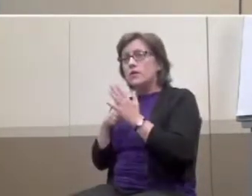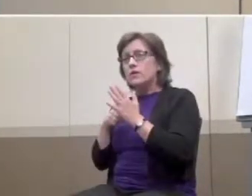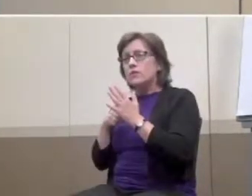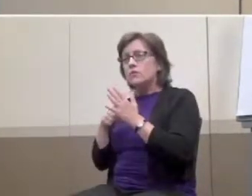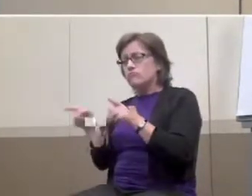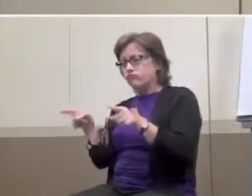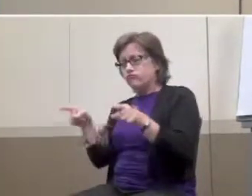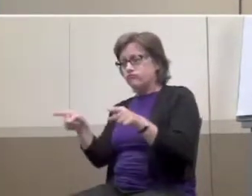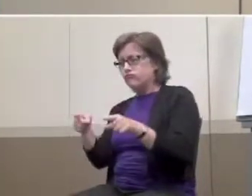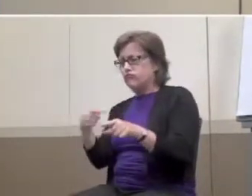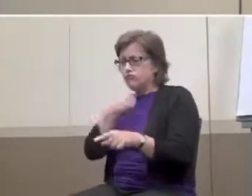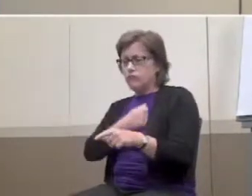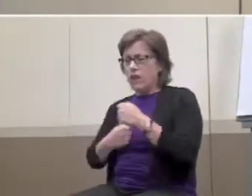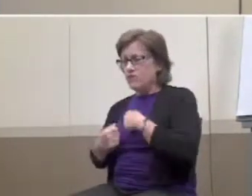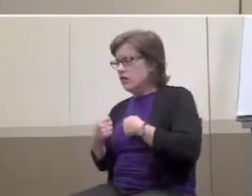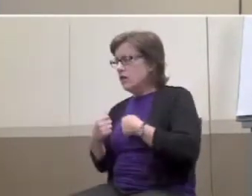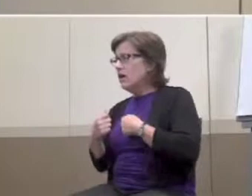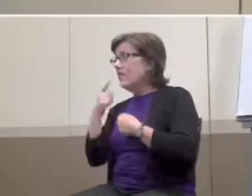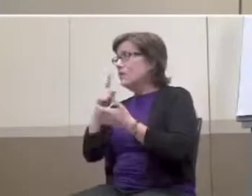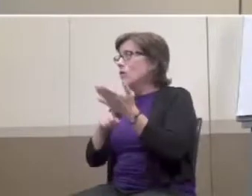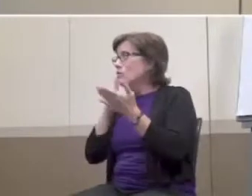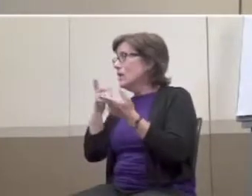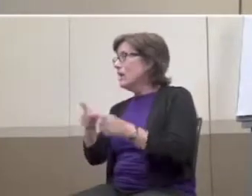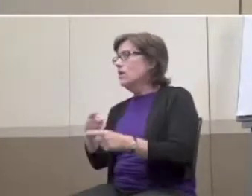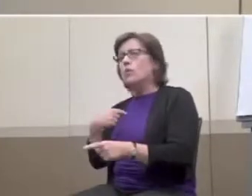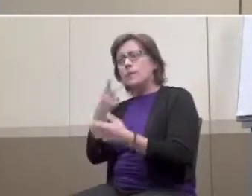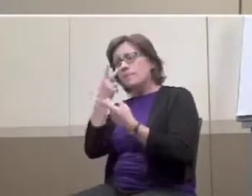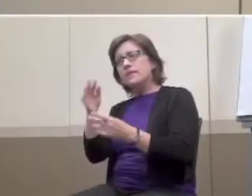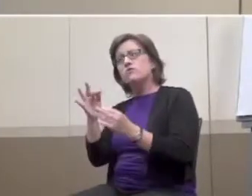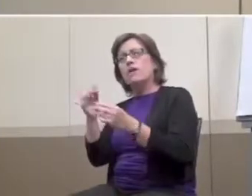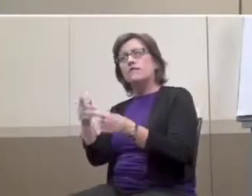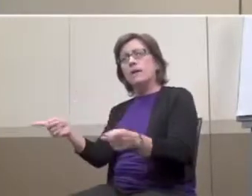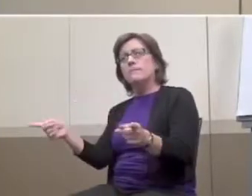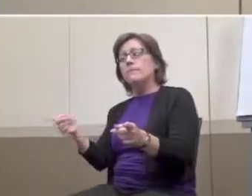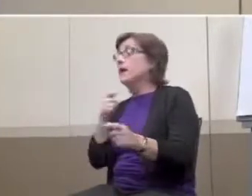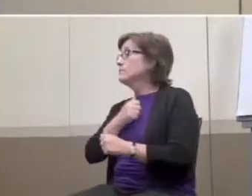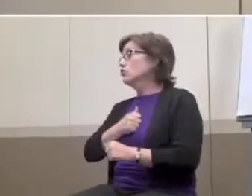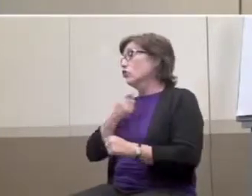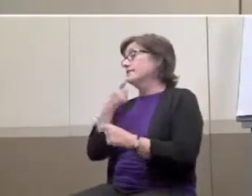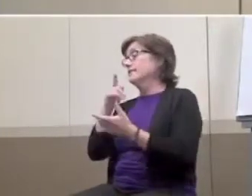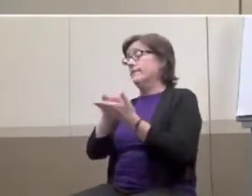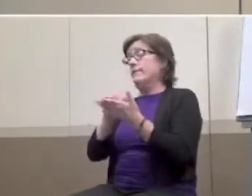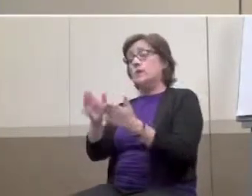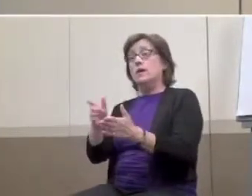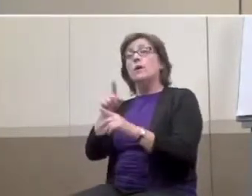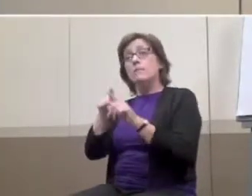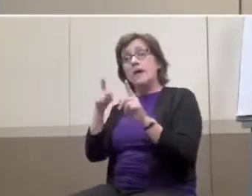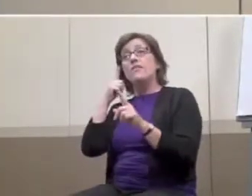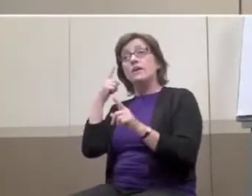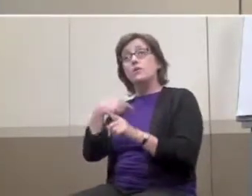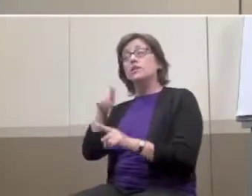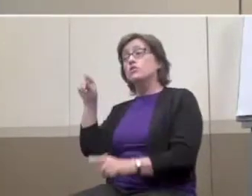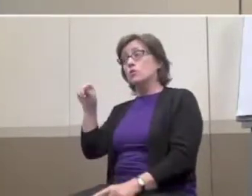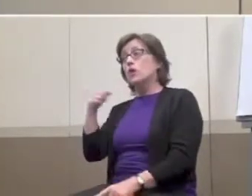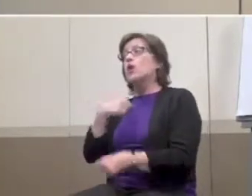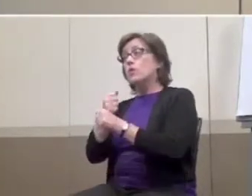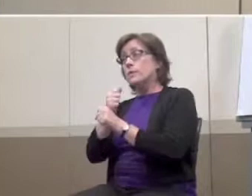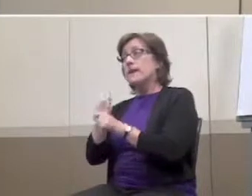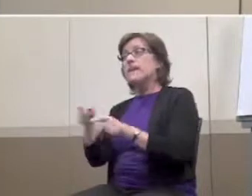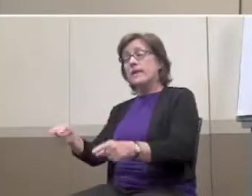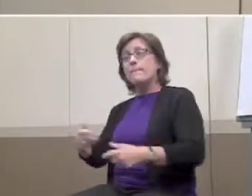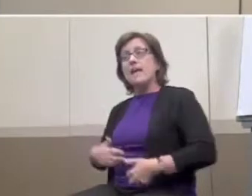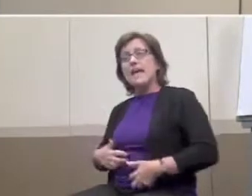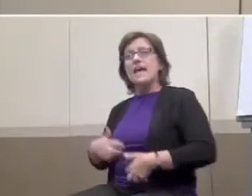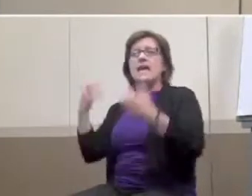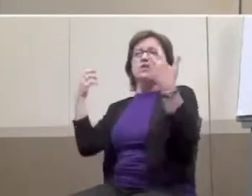sorry is that we piss them off. I'm sorry for saying it that way, but I think we do. I think we make them